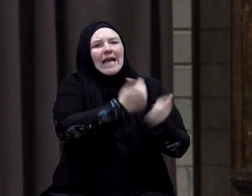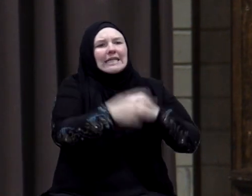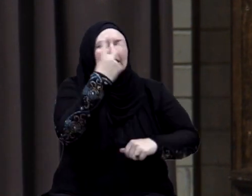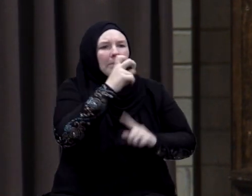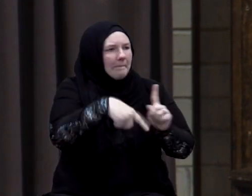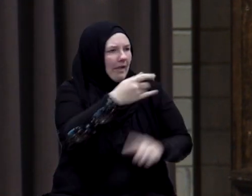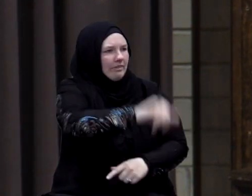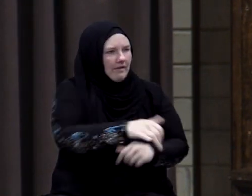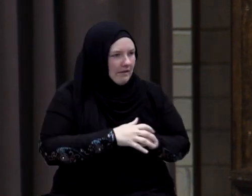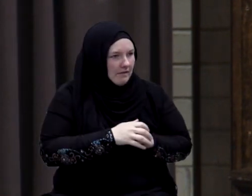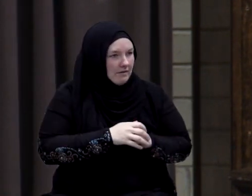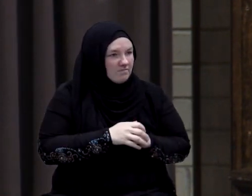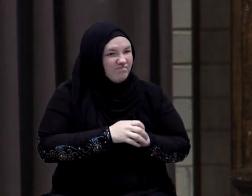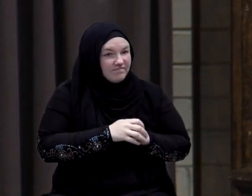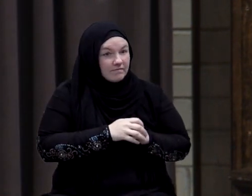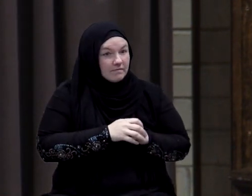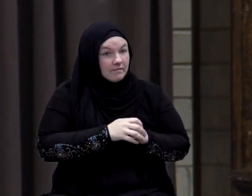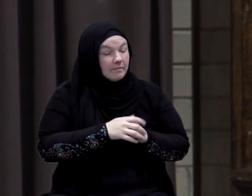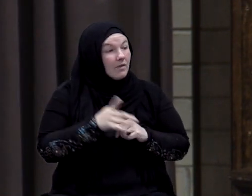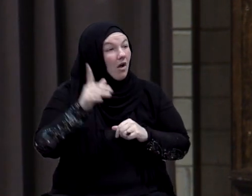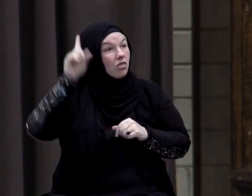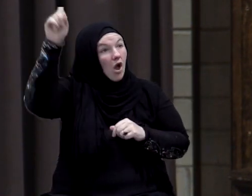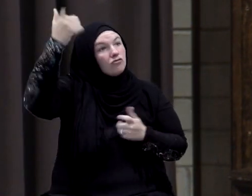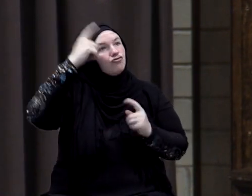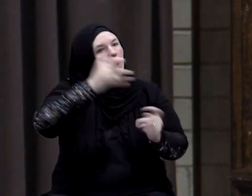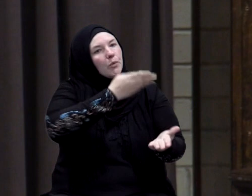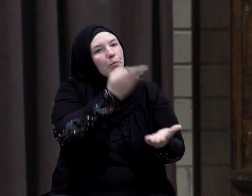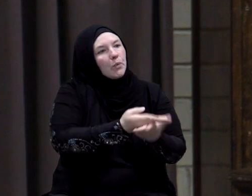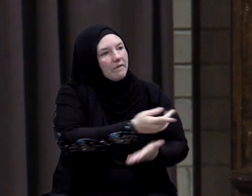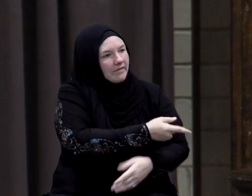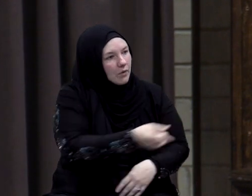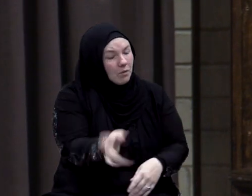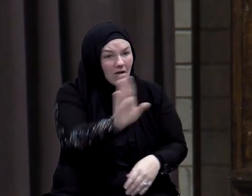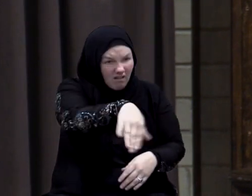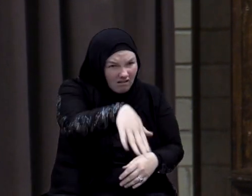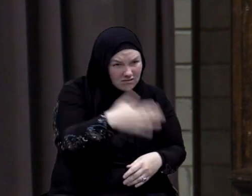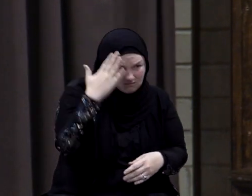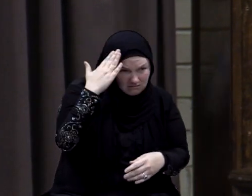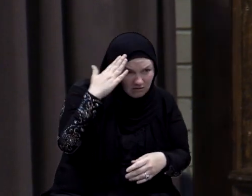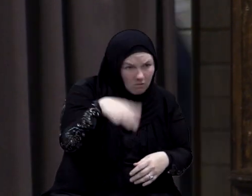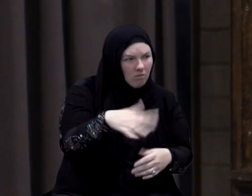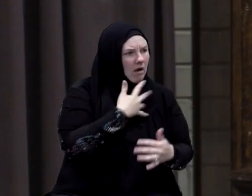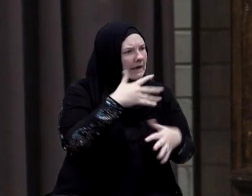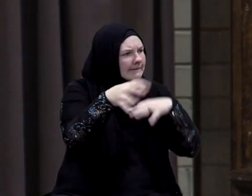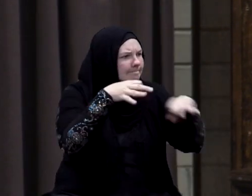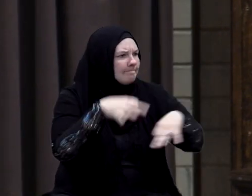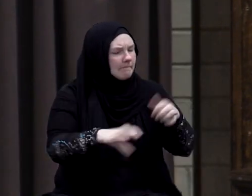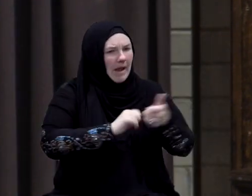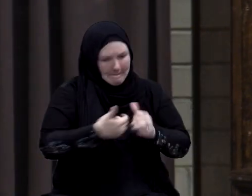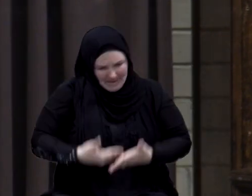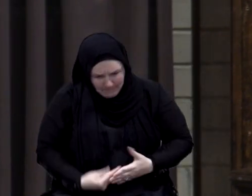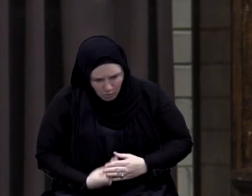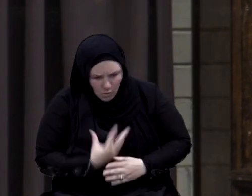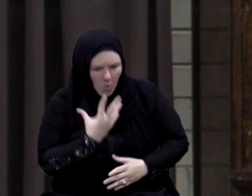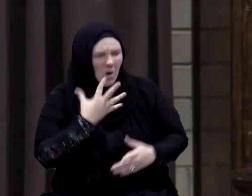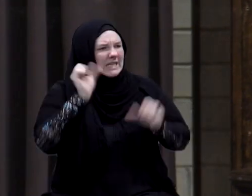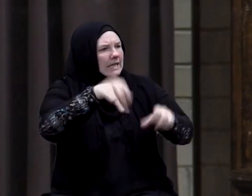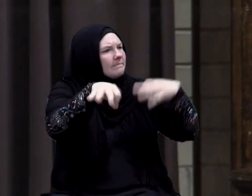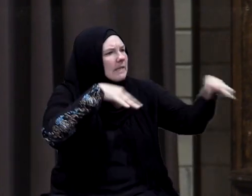about this. So Allah is trying to protect us from our wrong-headed